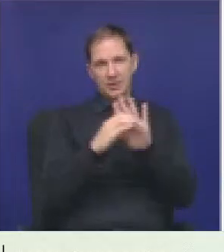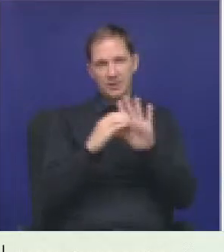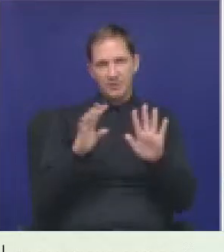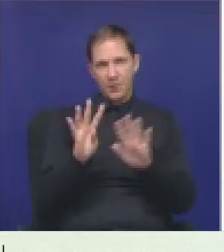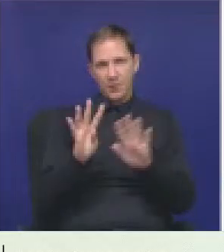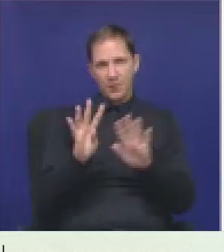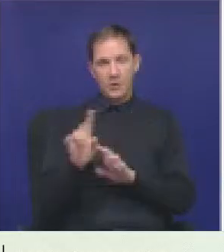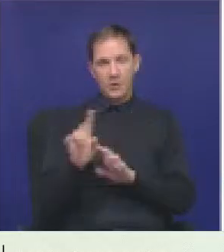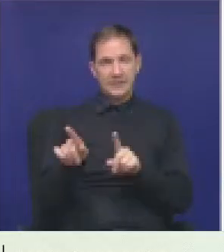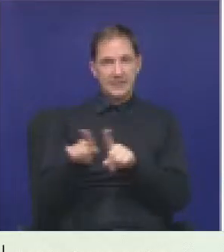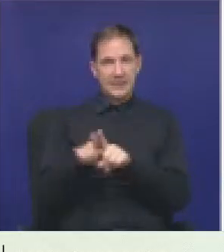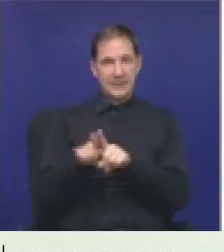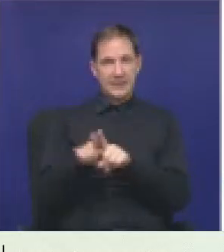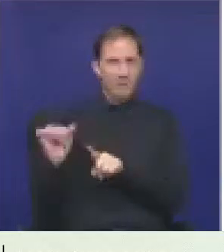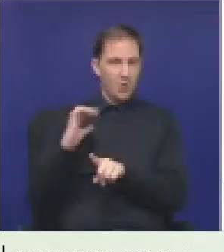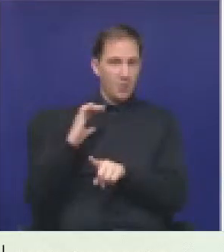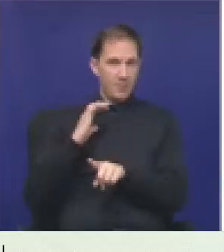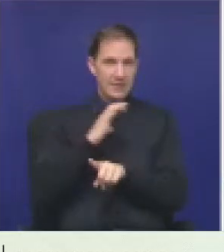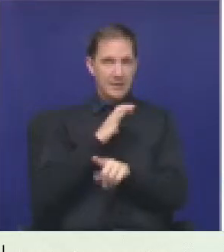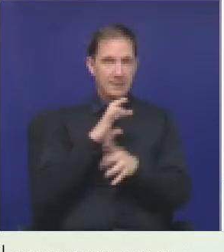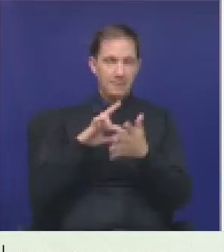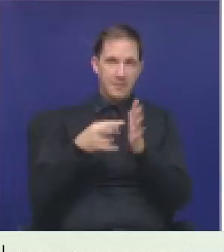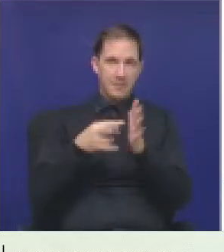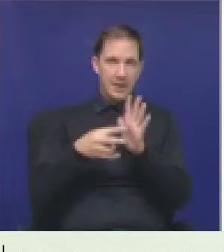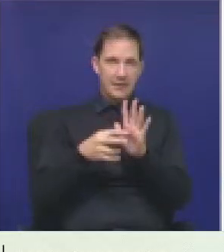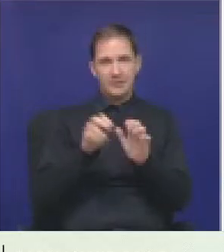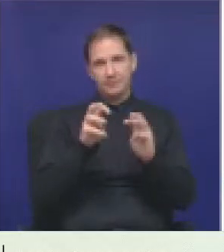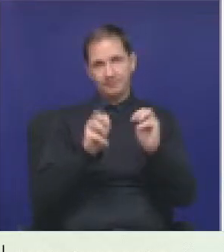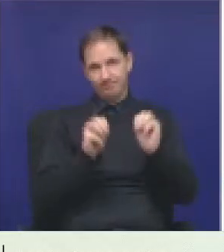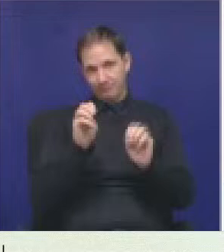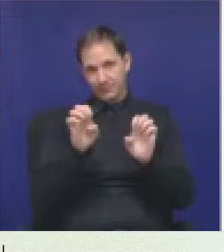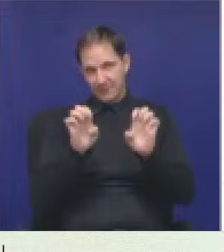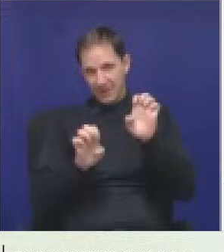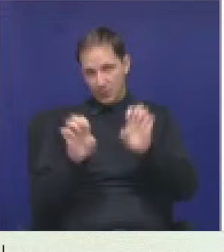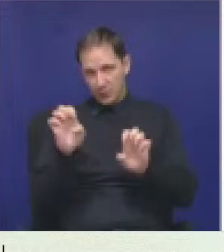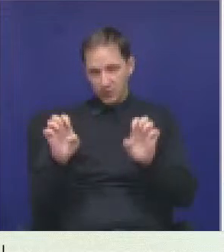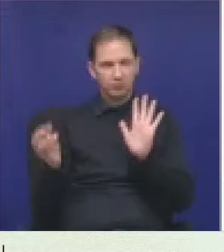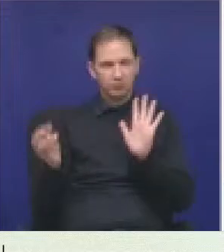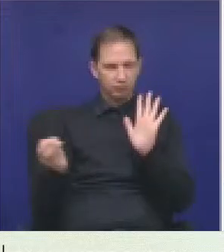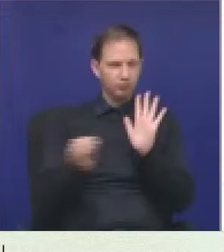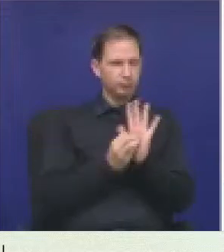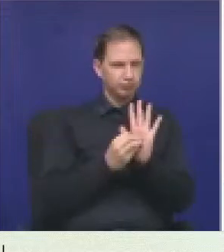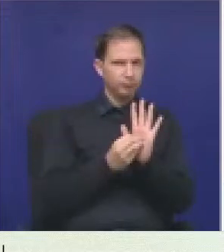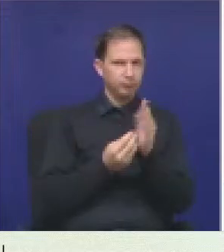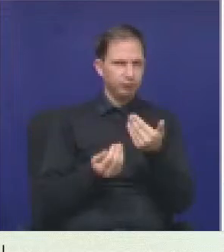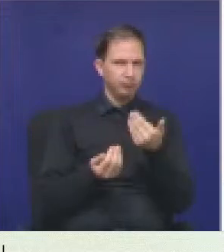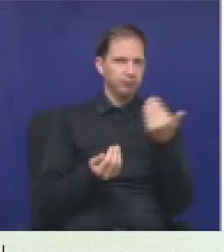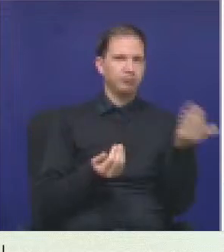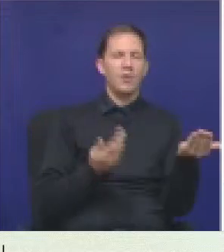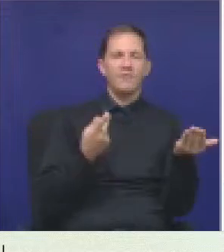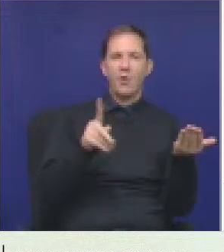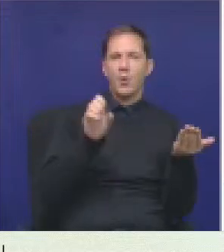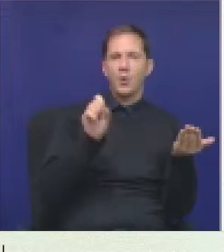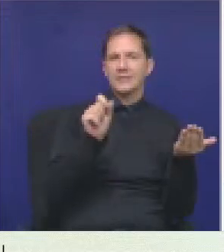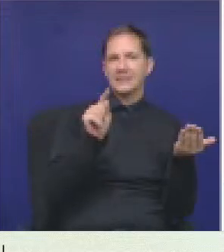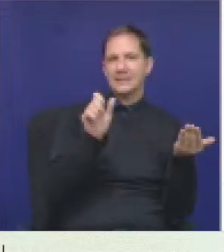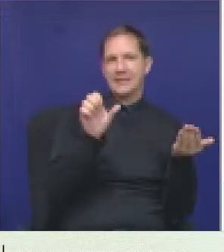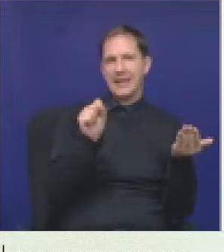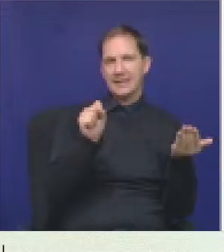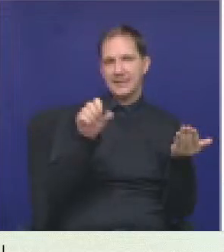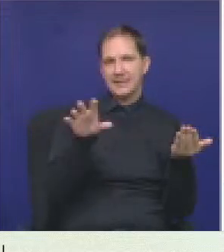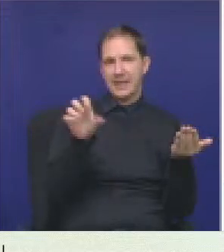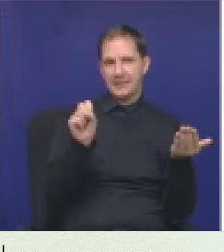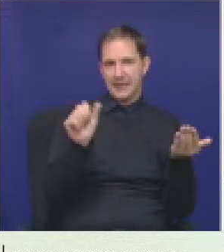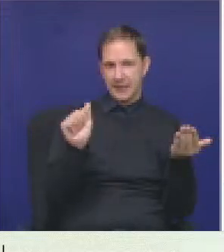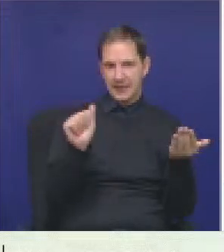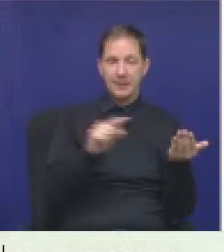of Planning, Monitoring and Evaluation have considered the strategic plan and annual work plan of the Stats SA. And therefore, it is my honor to